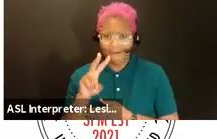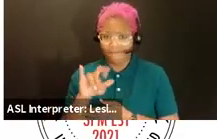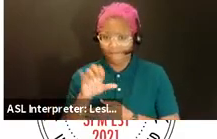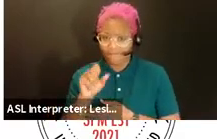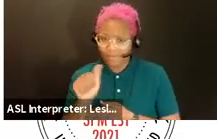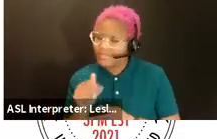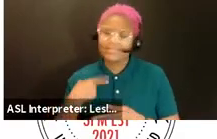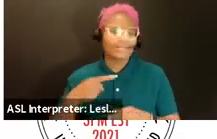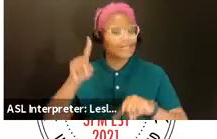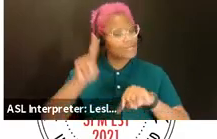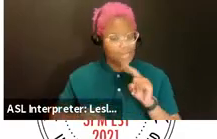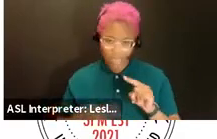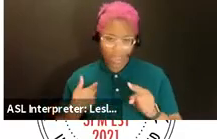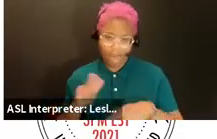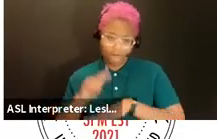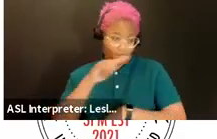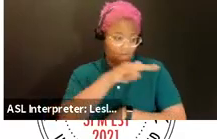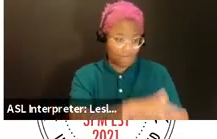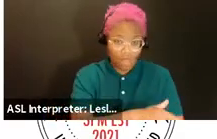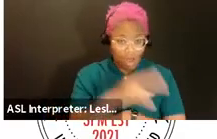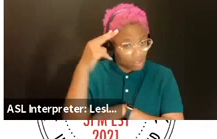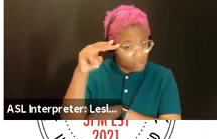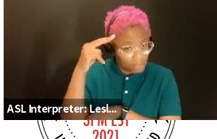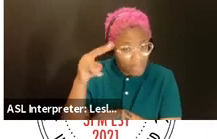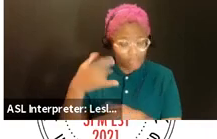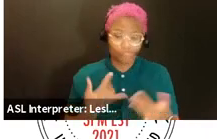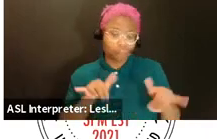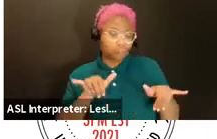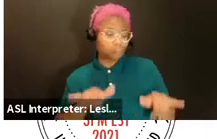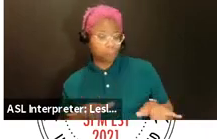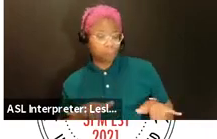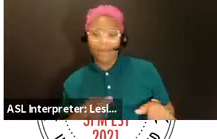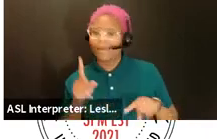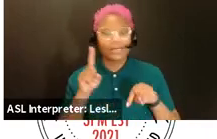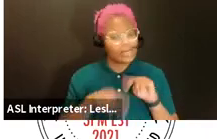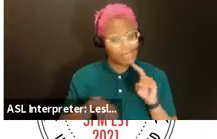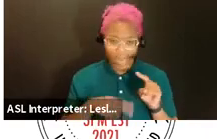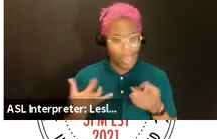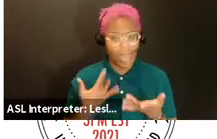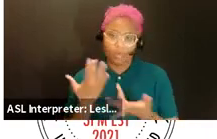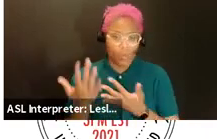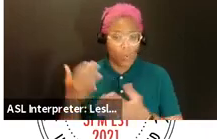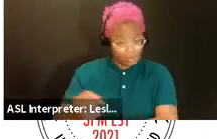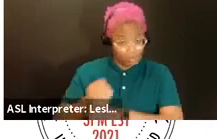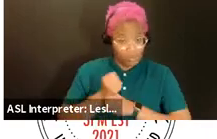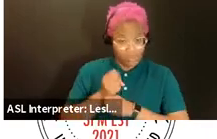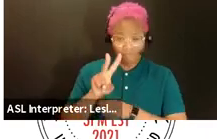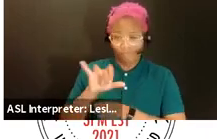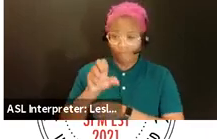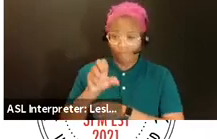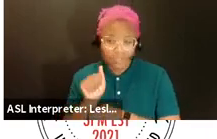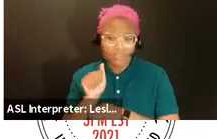hang out there for a little bit, apply for the visa in Mexico City, get the visa issued, and then proceed to the US.